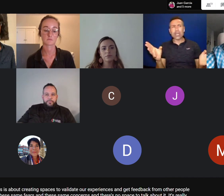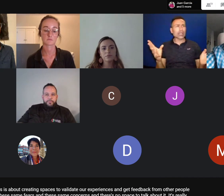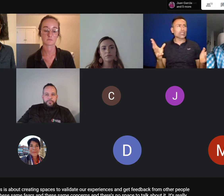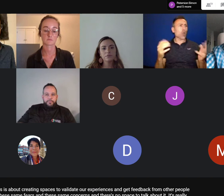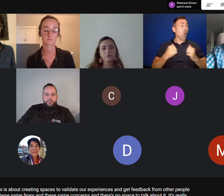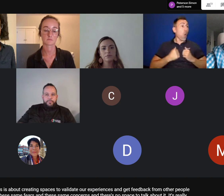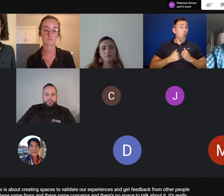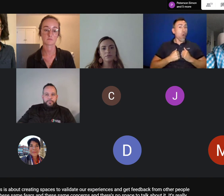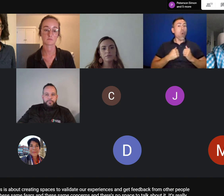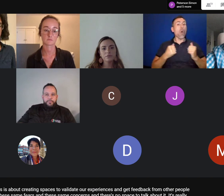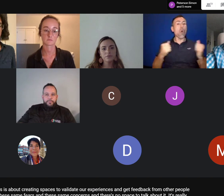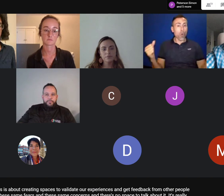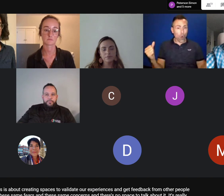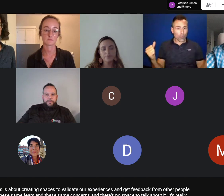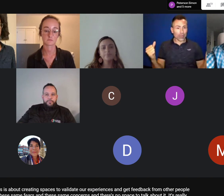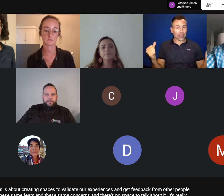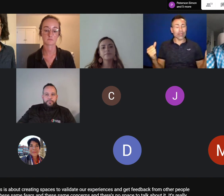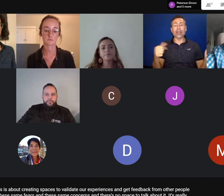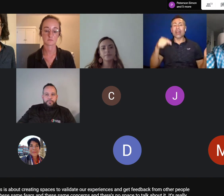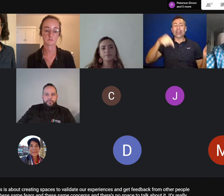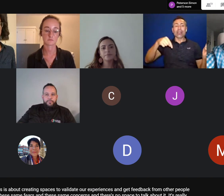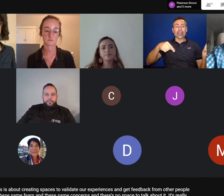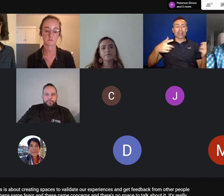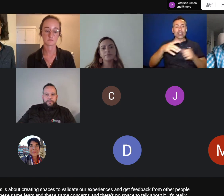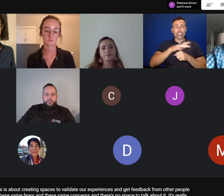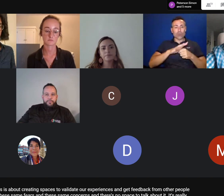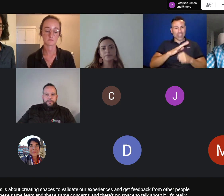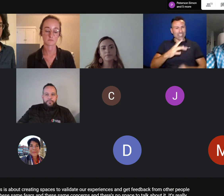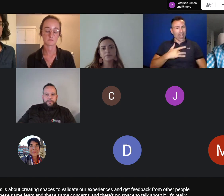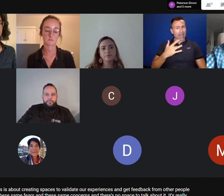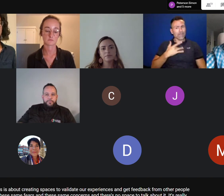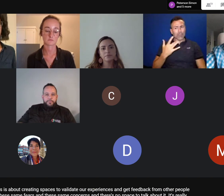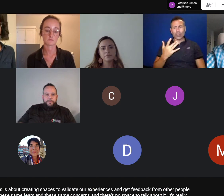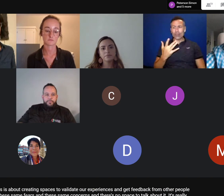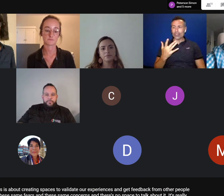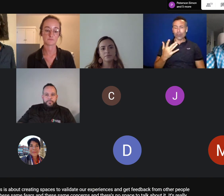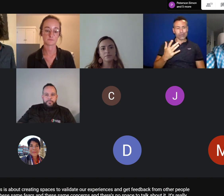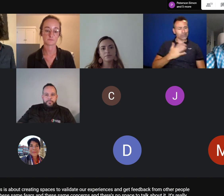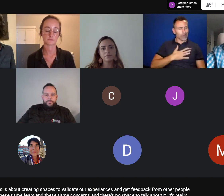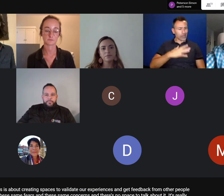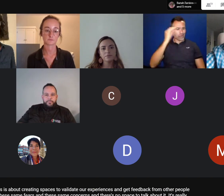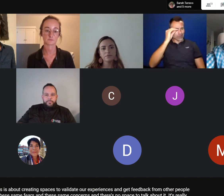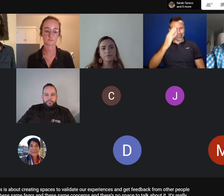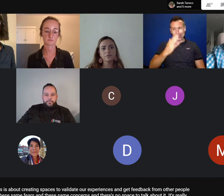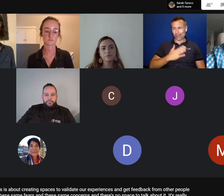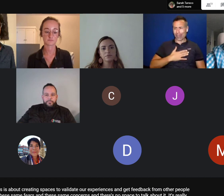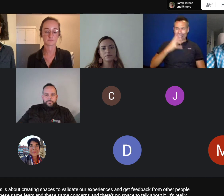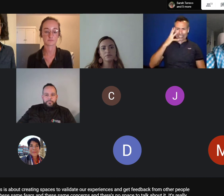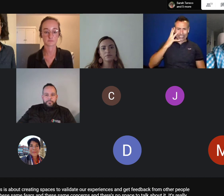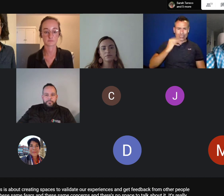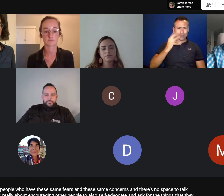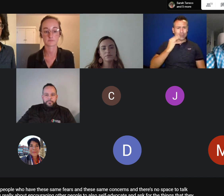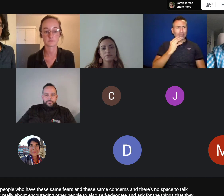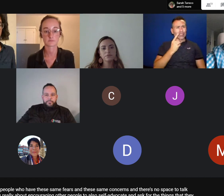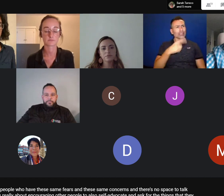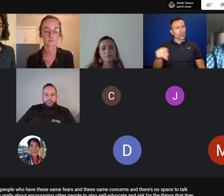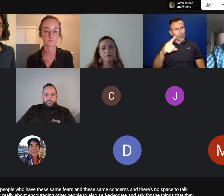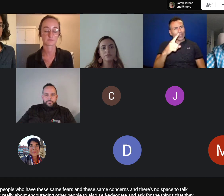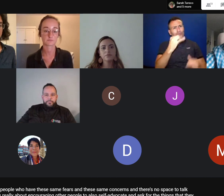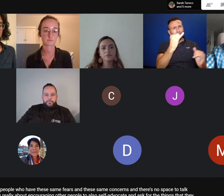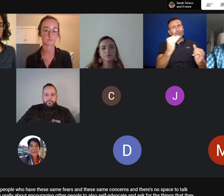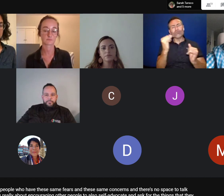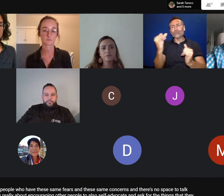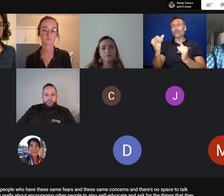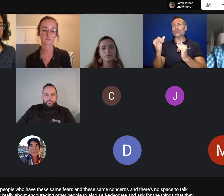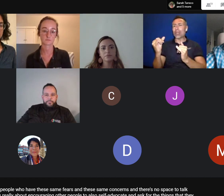I feel heard and seen, where Catarina feels heard and seen, where we work together with other people to figure out how we're going